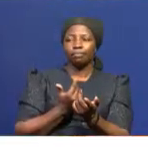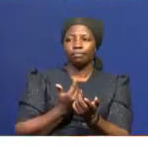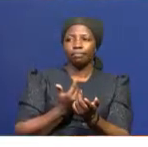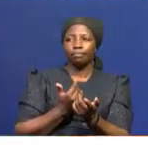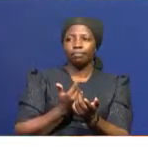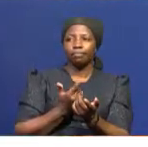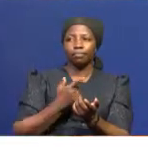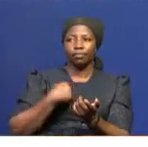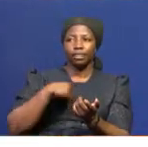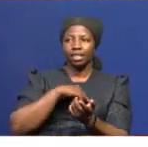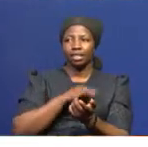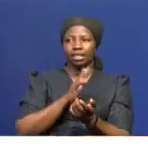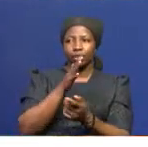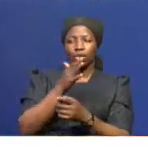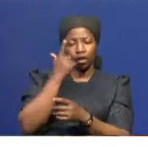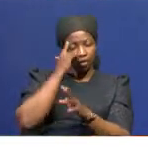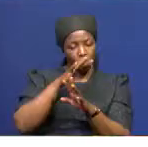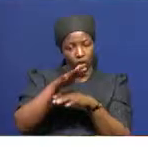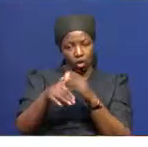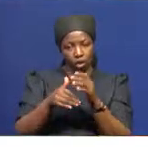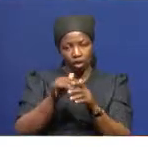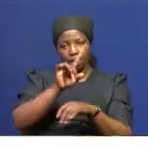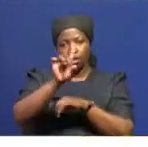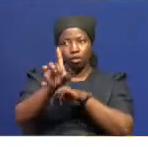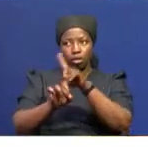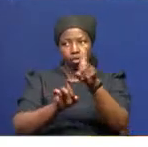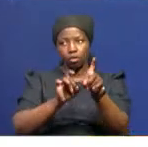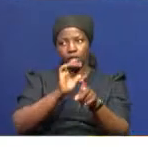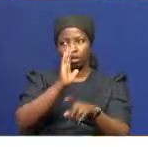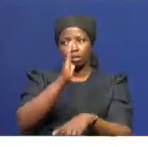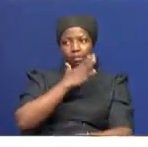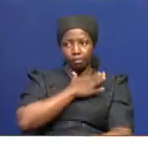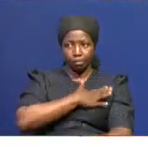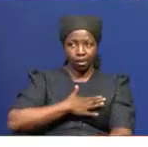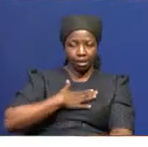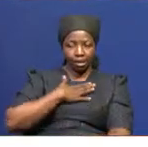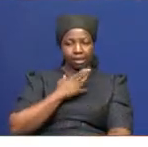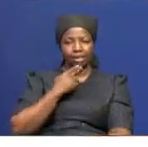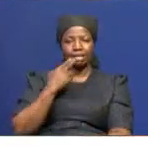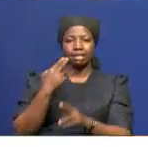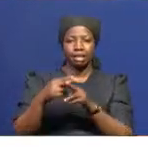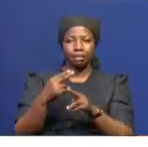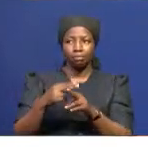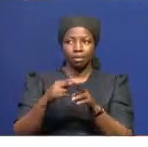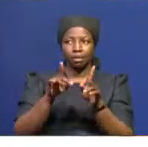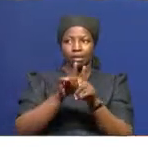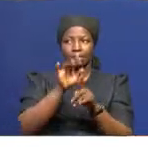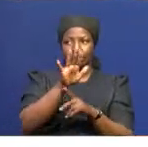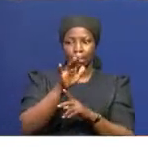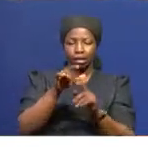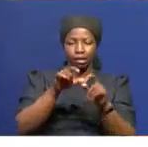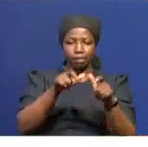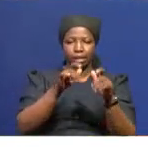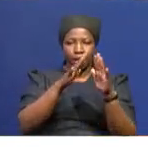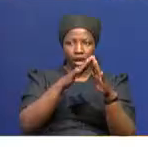We shall, for all the questions, please name and maybe the media house you represent.